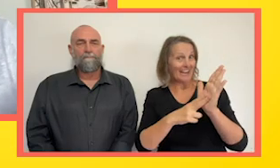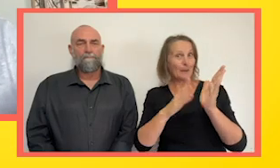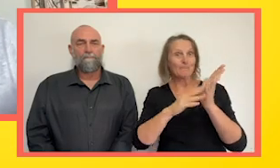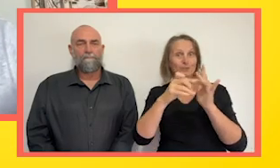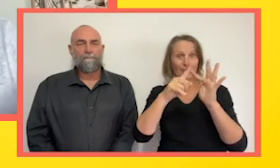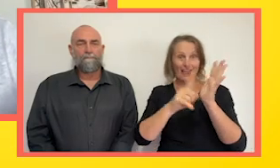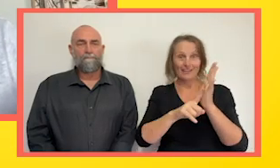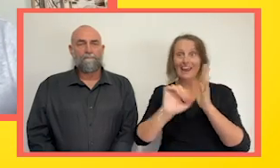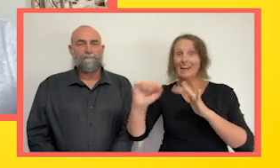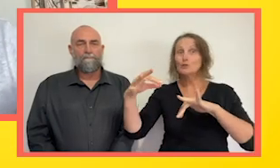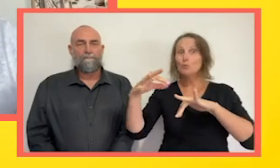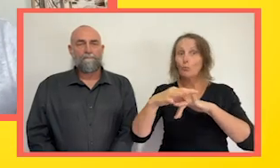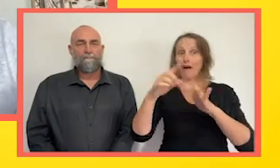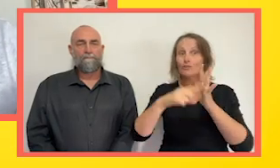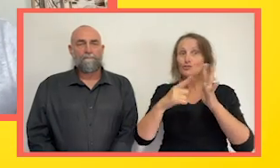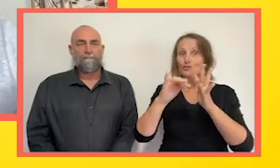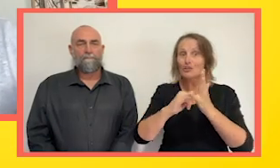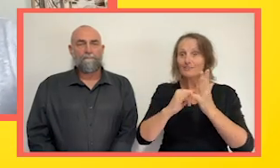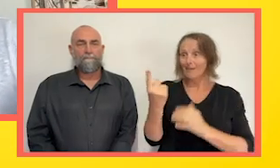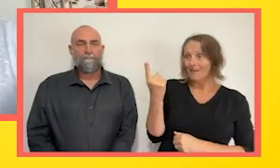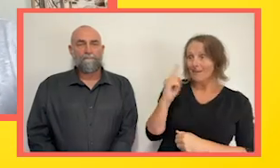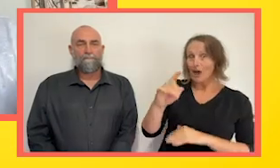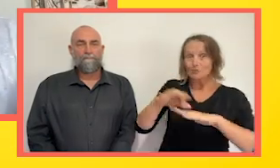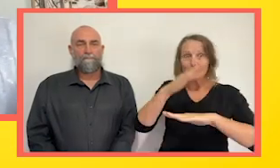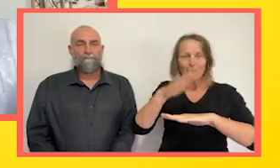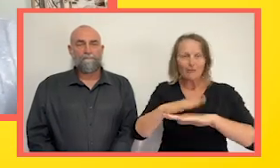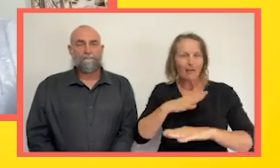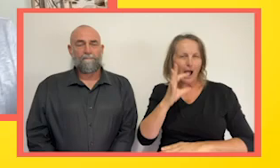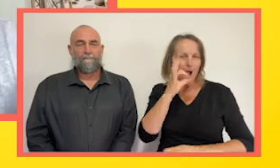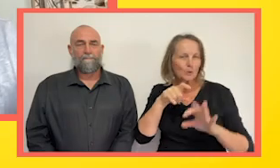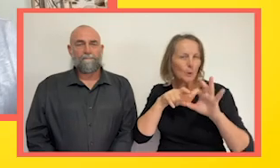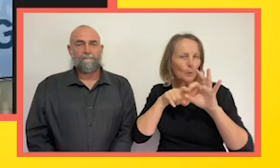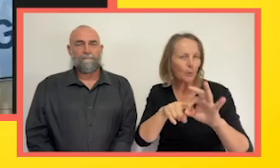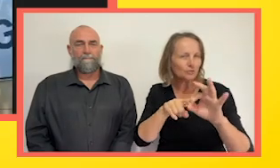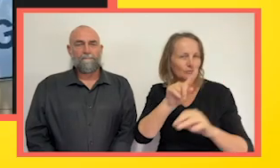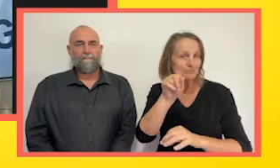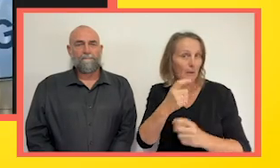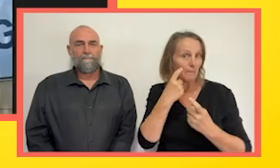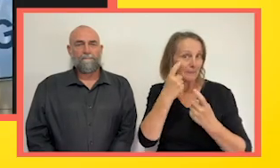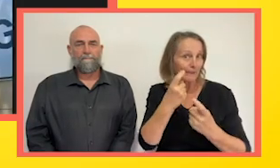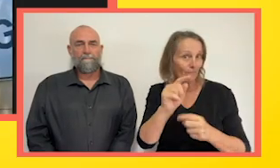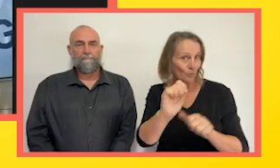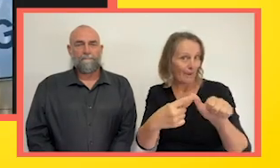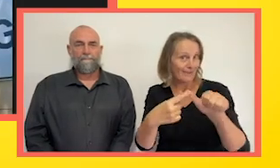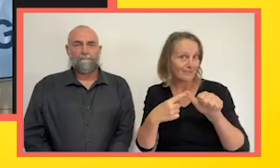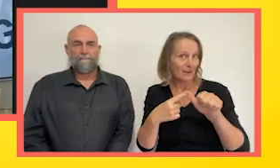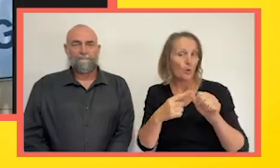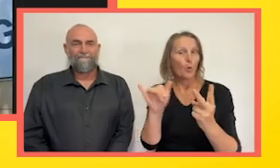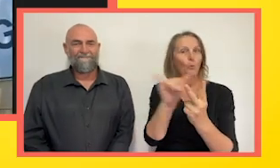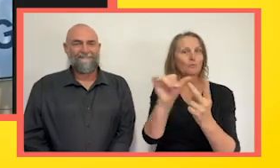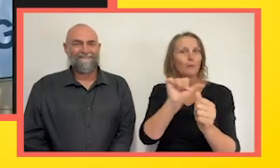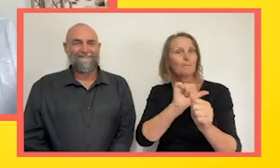wife, Jess, tied the knot last year. So I've got a bit of a curly question for you, Dan. And be careful, all right? What was a better